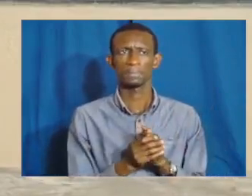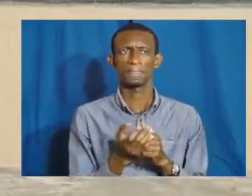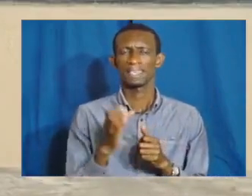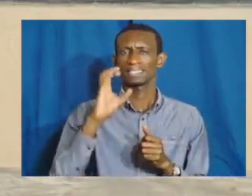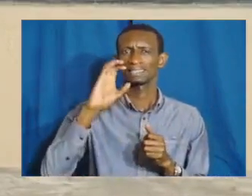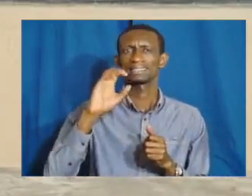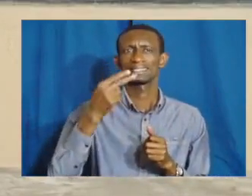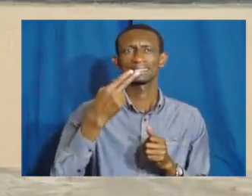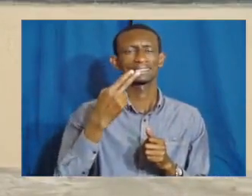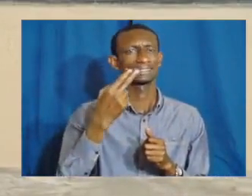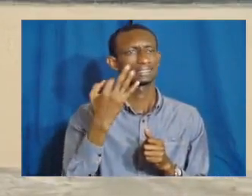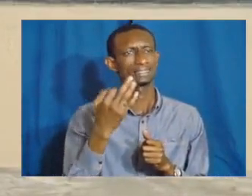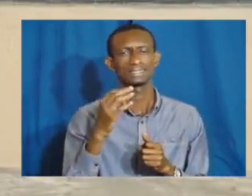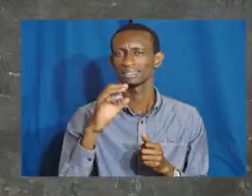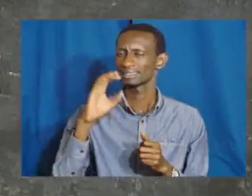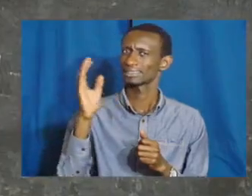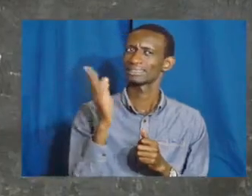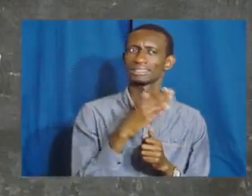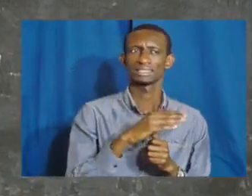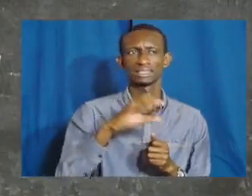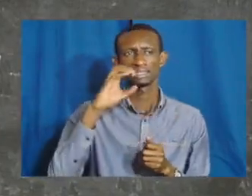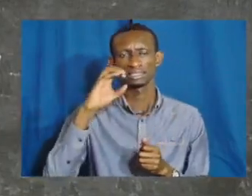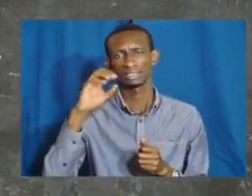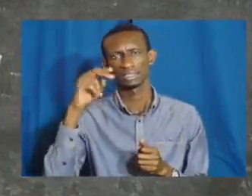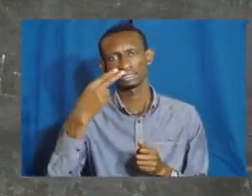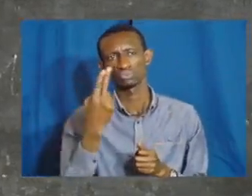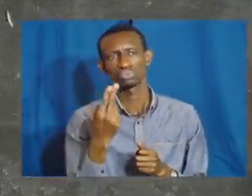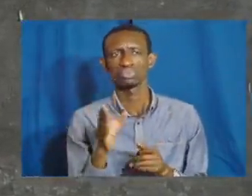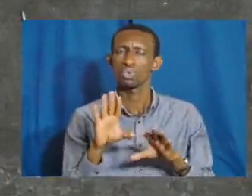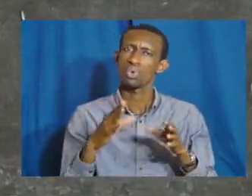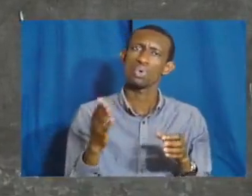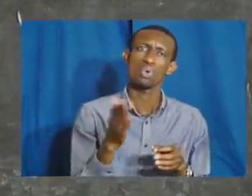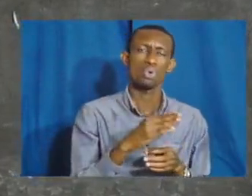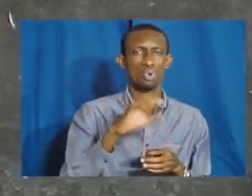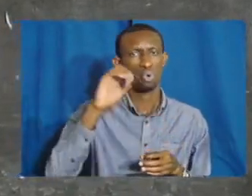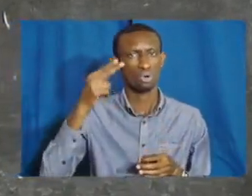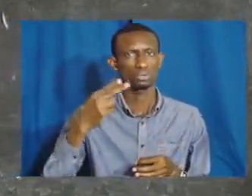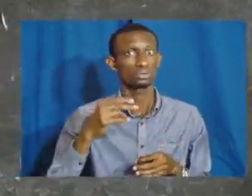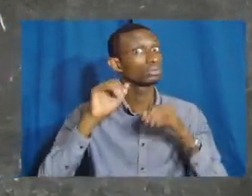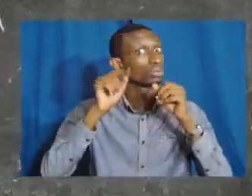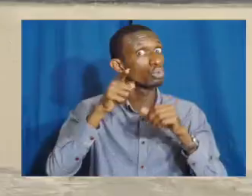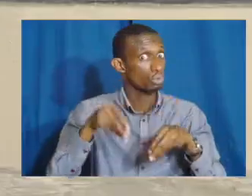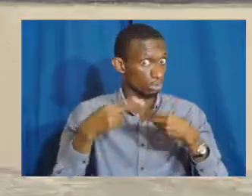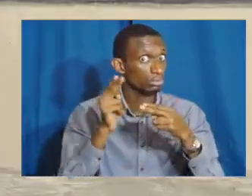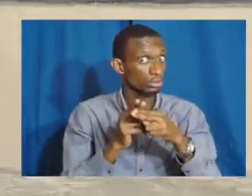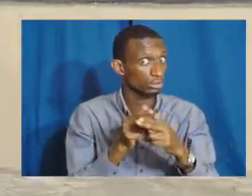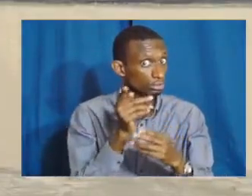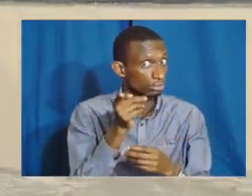CH3, CH2, CH2, OH. Can you give the name of this compound?